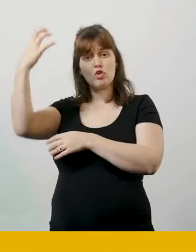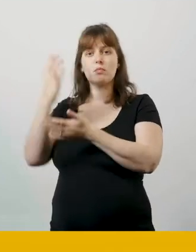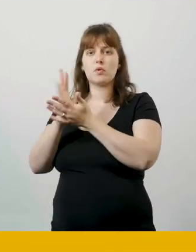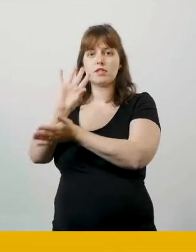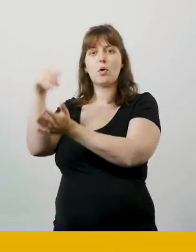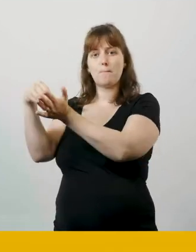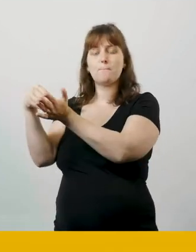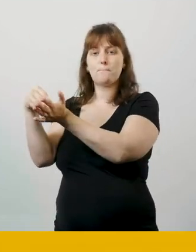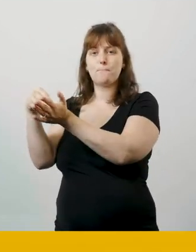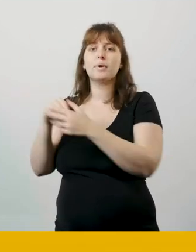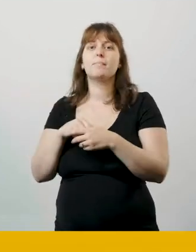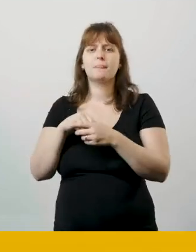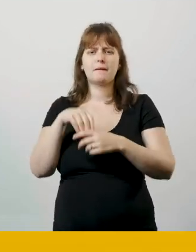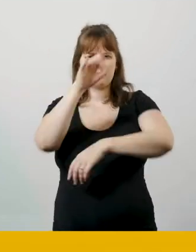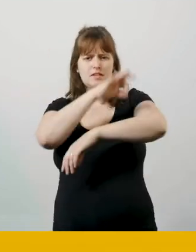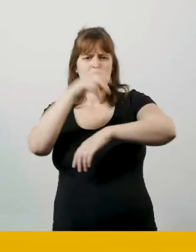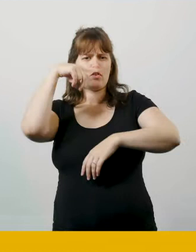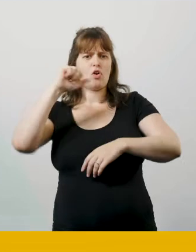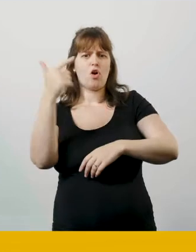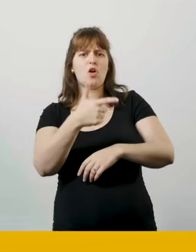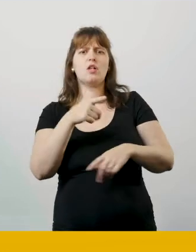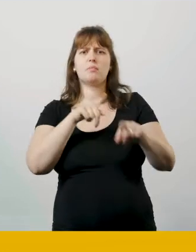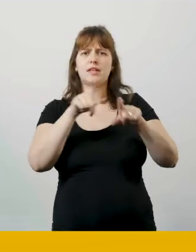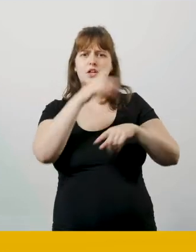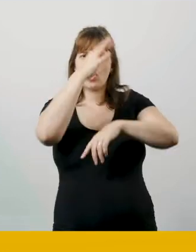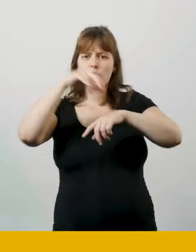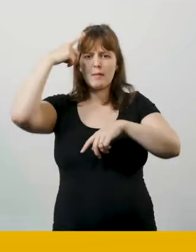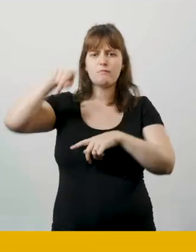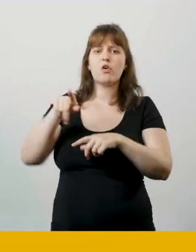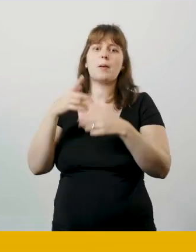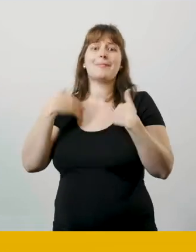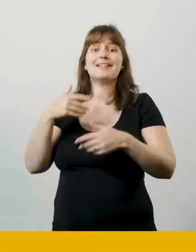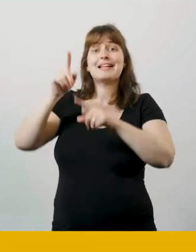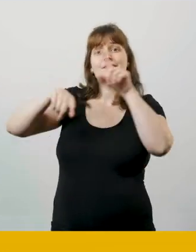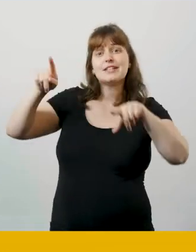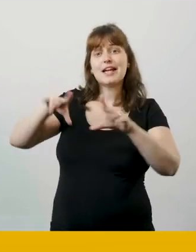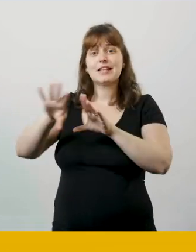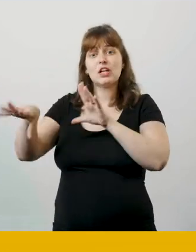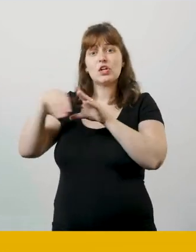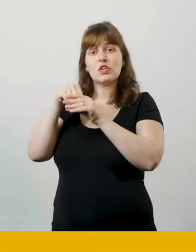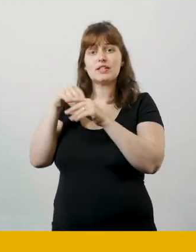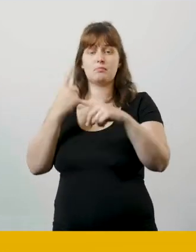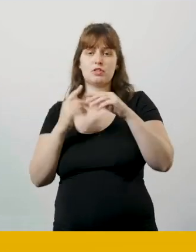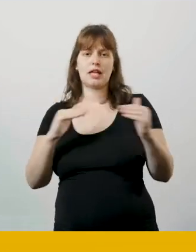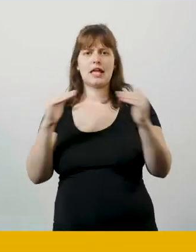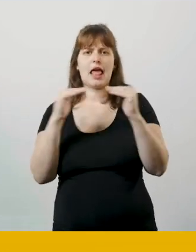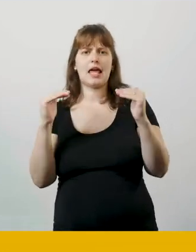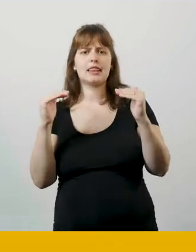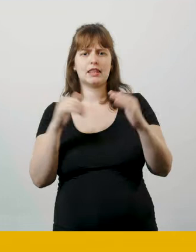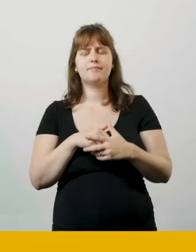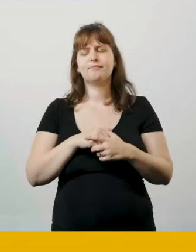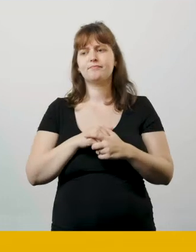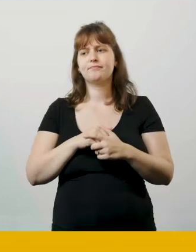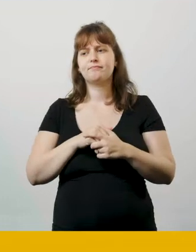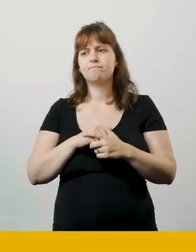Design for all as the design for human diversity, social inclusion, and equality. Now, it is